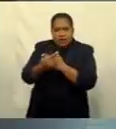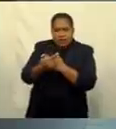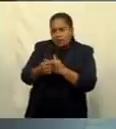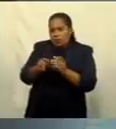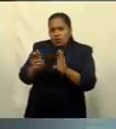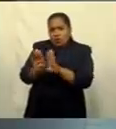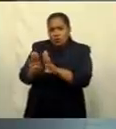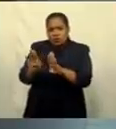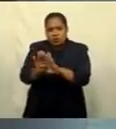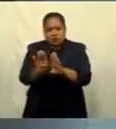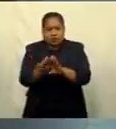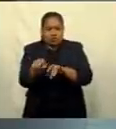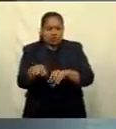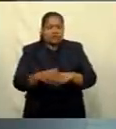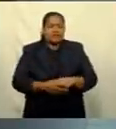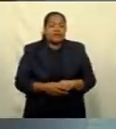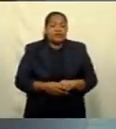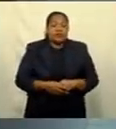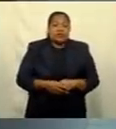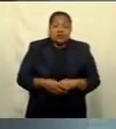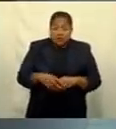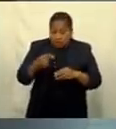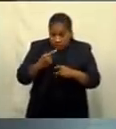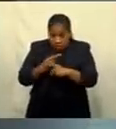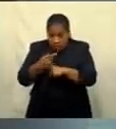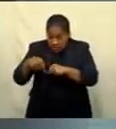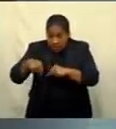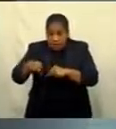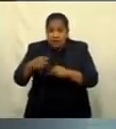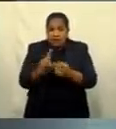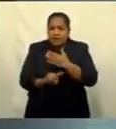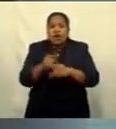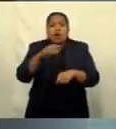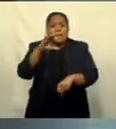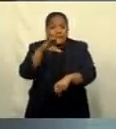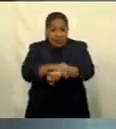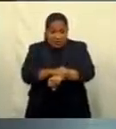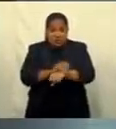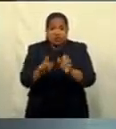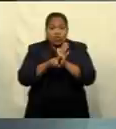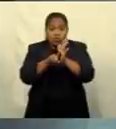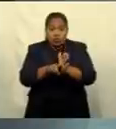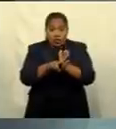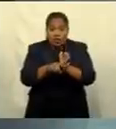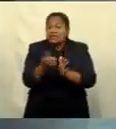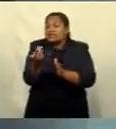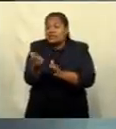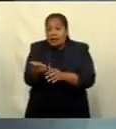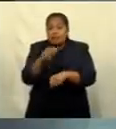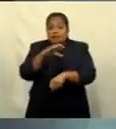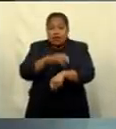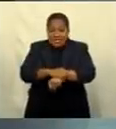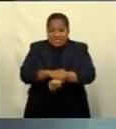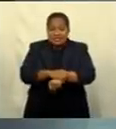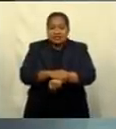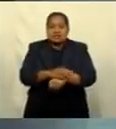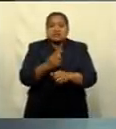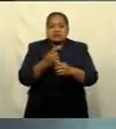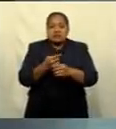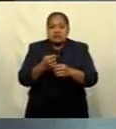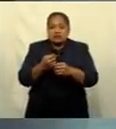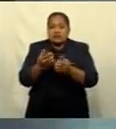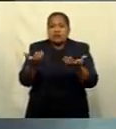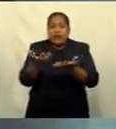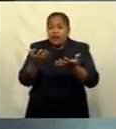authorities. Earlier in the week, even a police station at the Lautoka police, even some of the police officers rather at the Lautoka